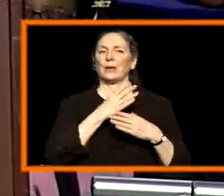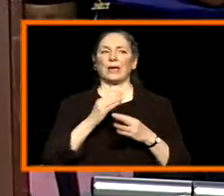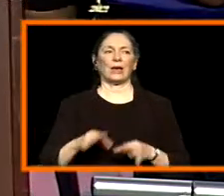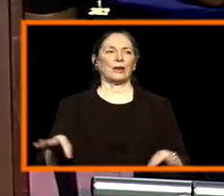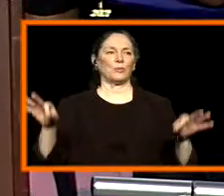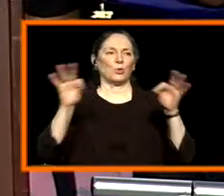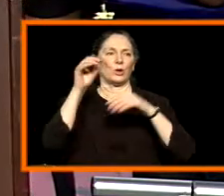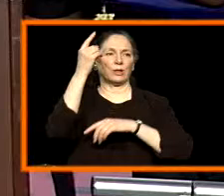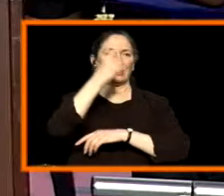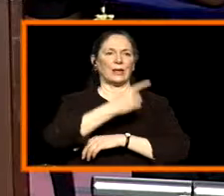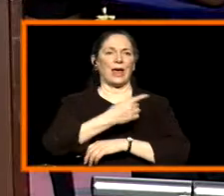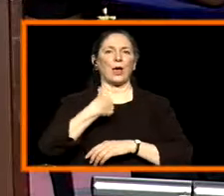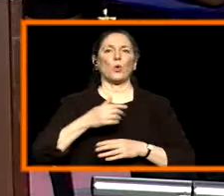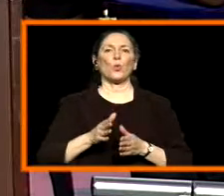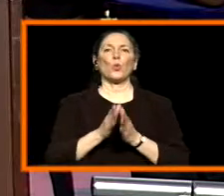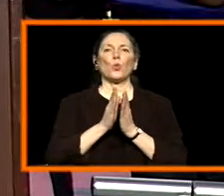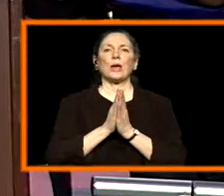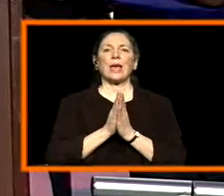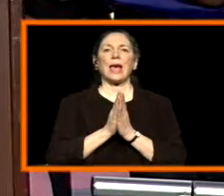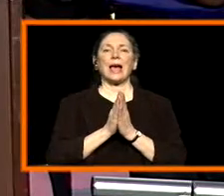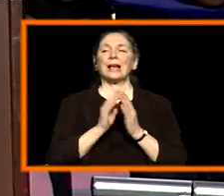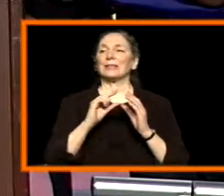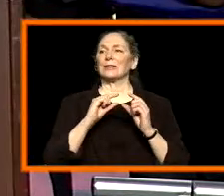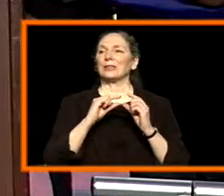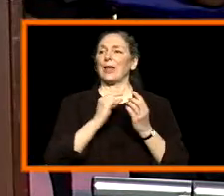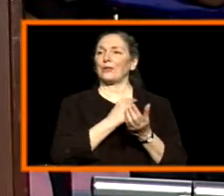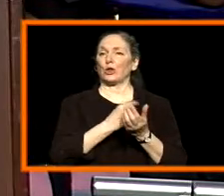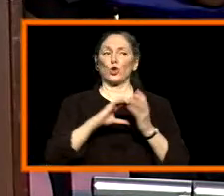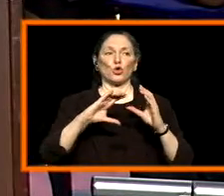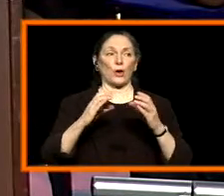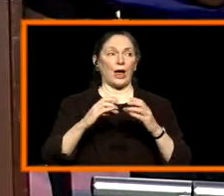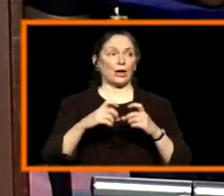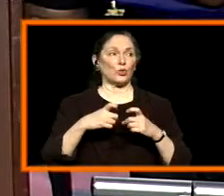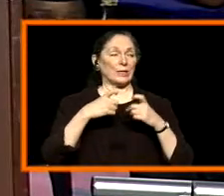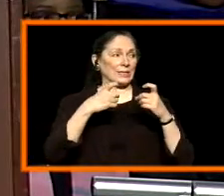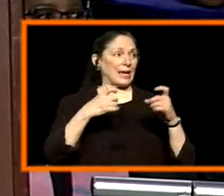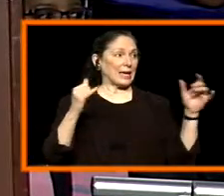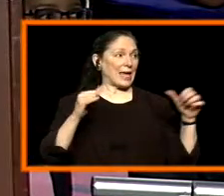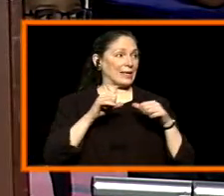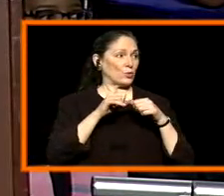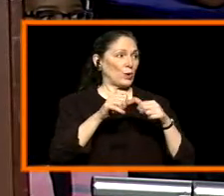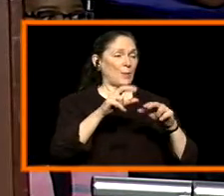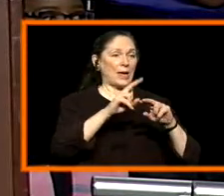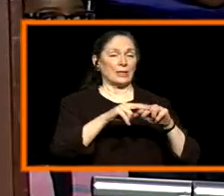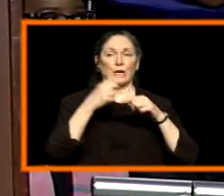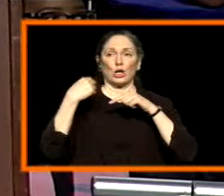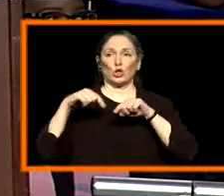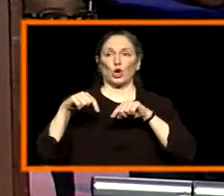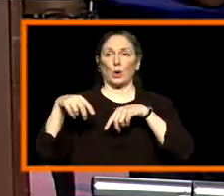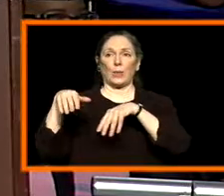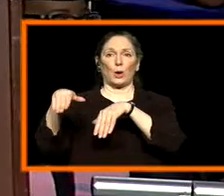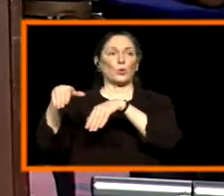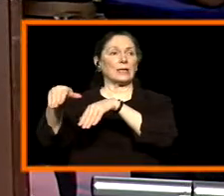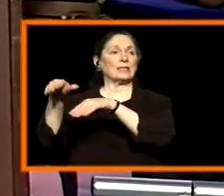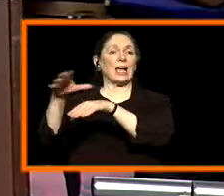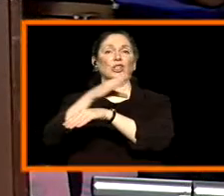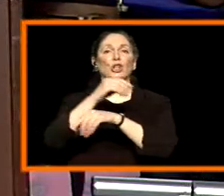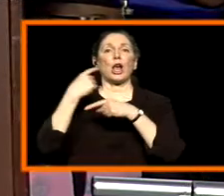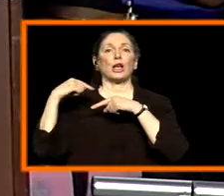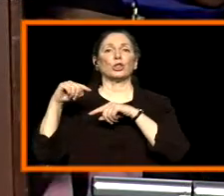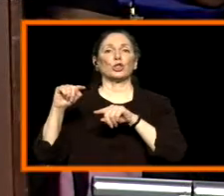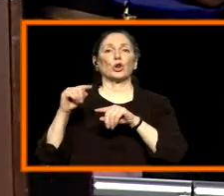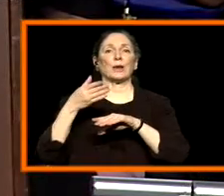day. We ask that the graduates and guests remain seated during the recessional and during